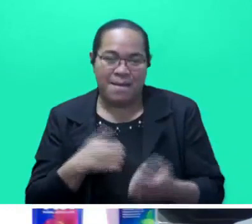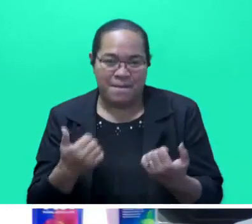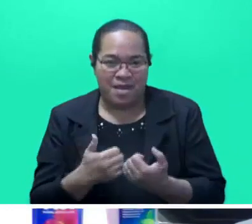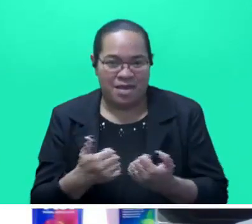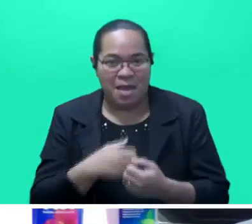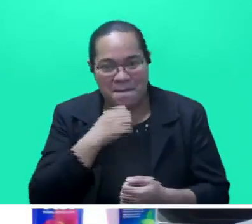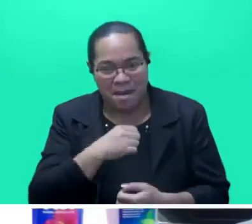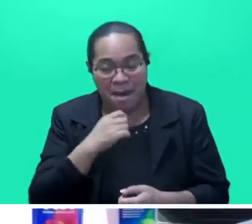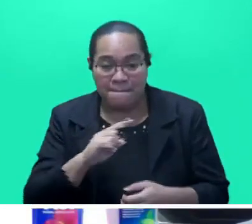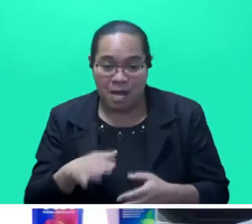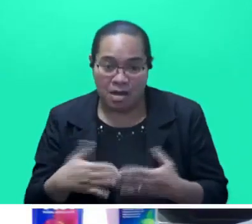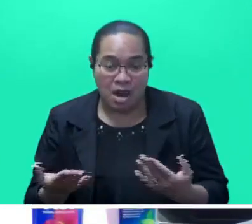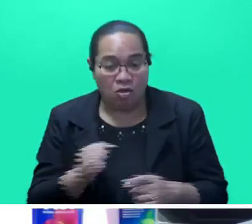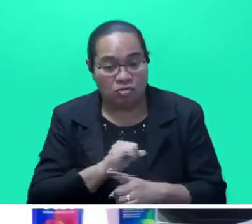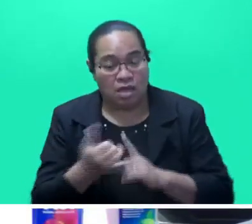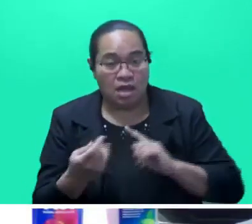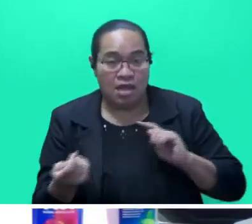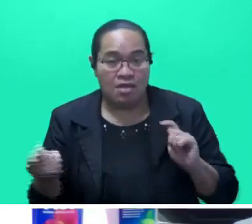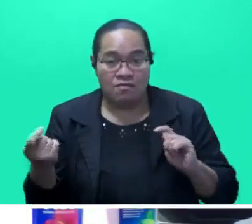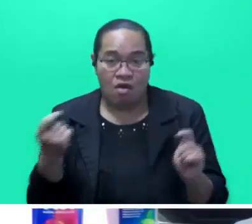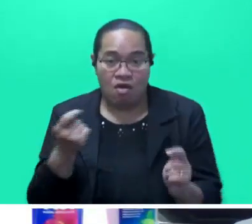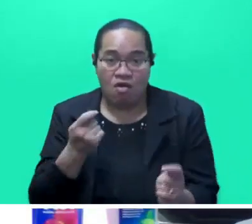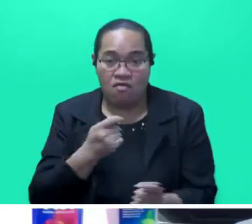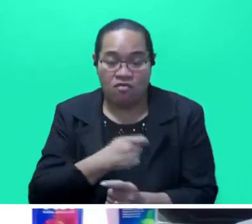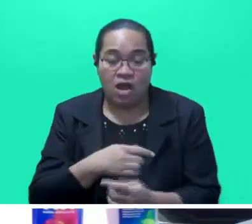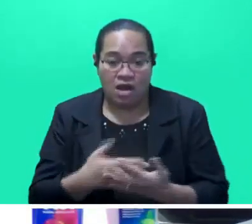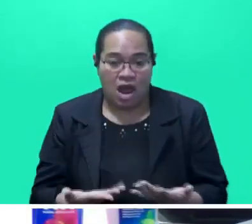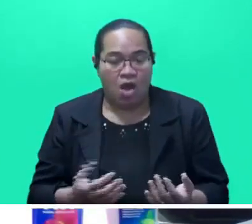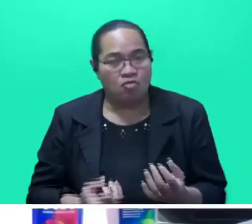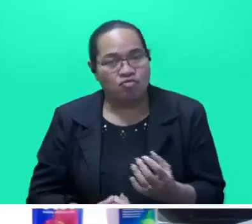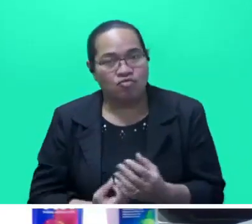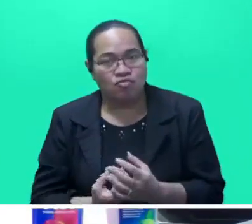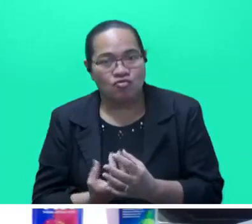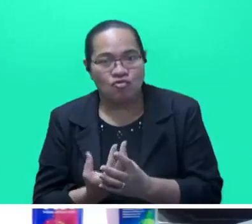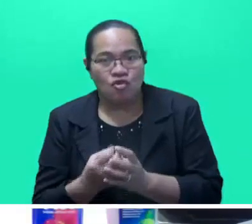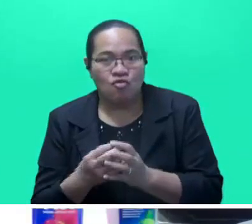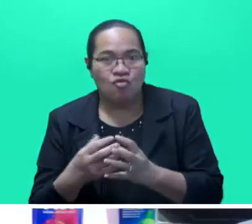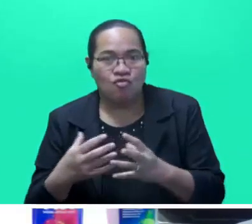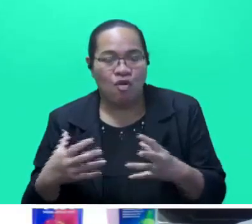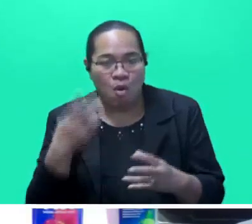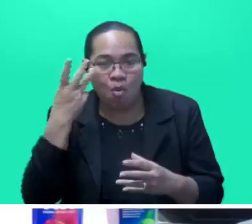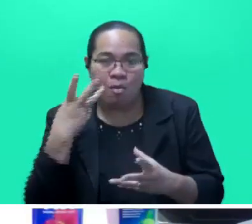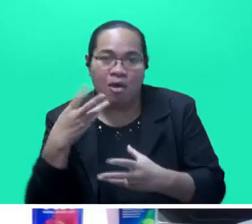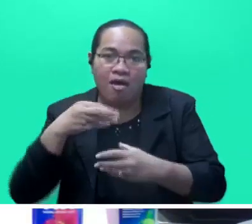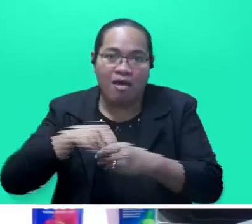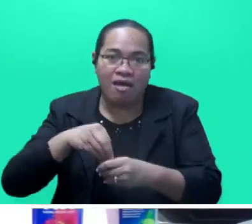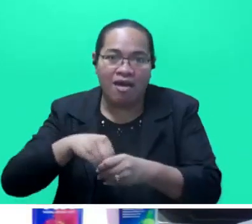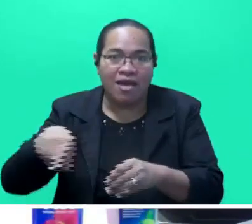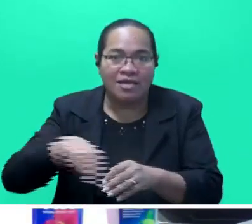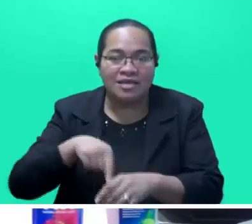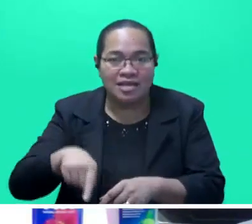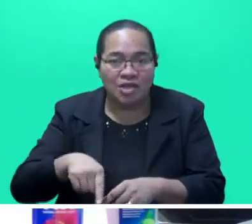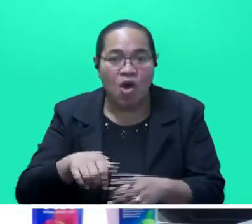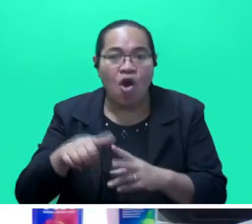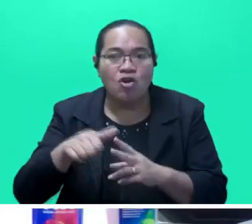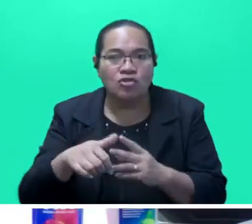However, the society has evolved. There is also a growing population of female inmates. That